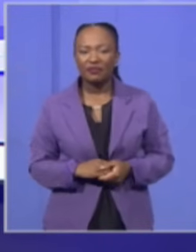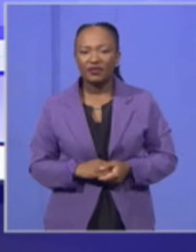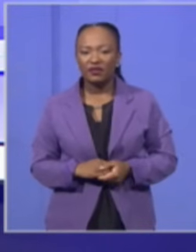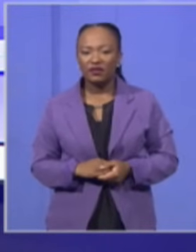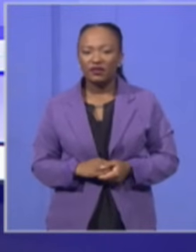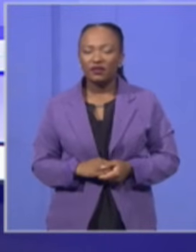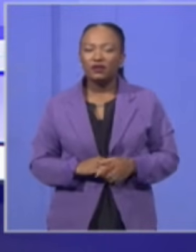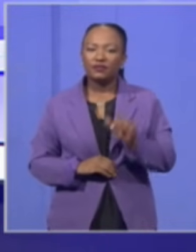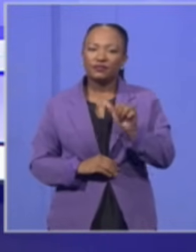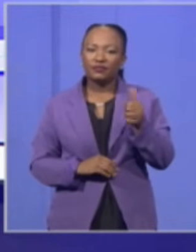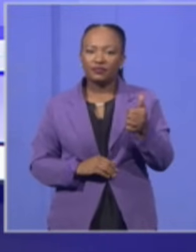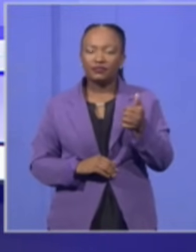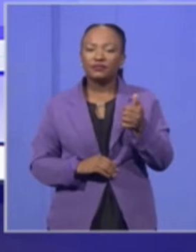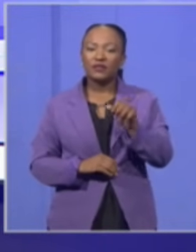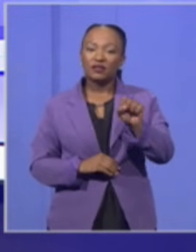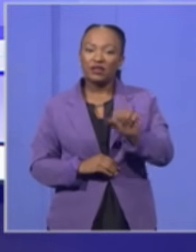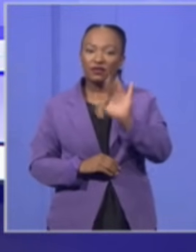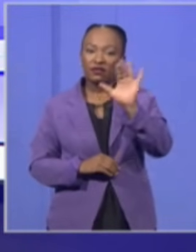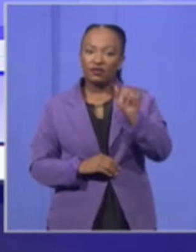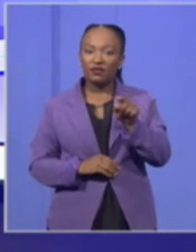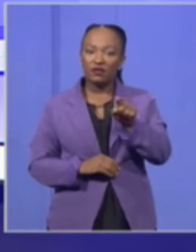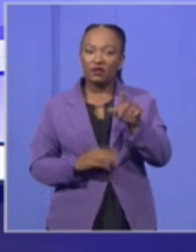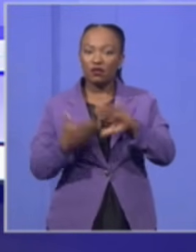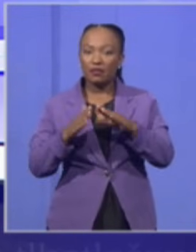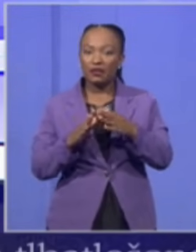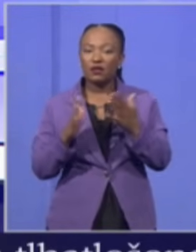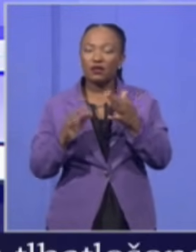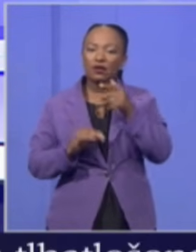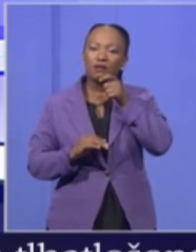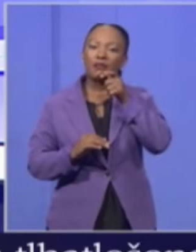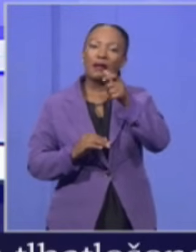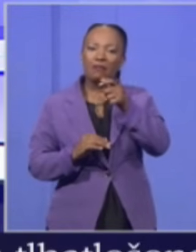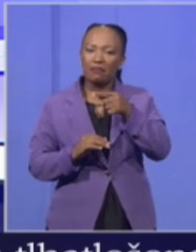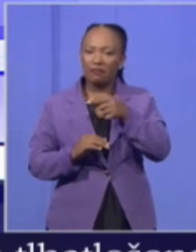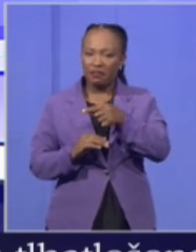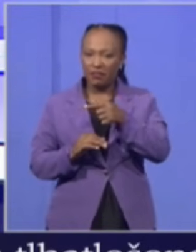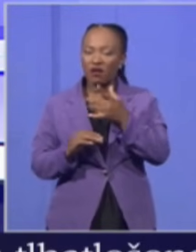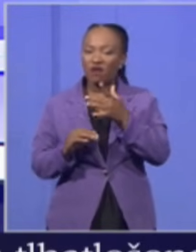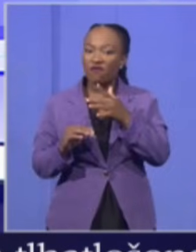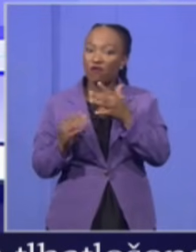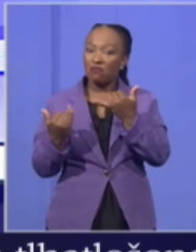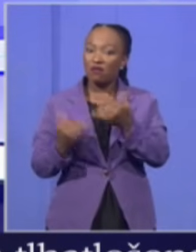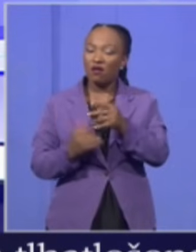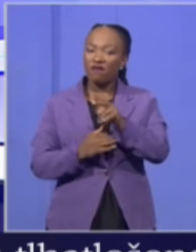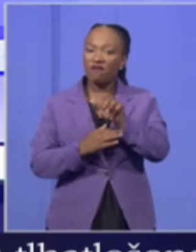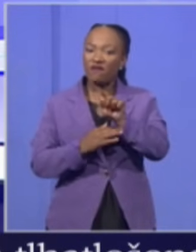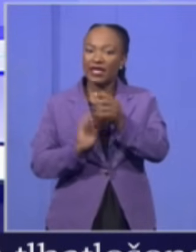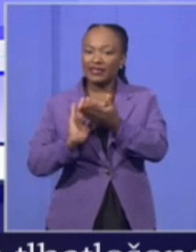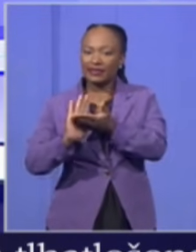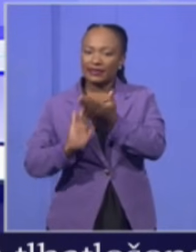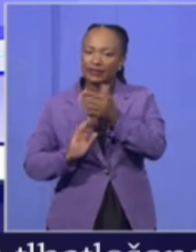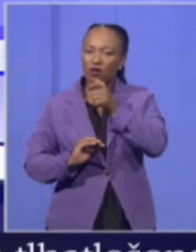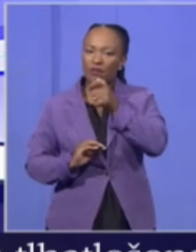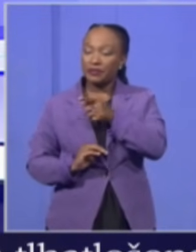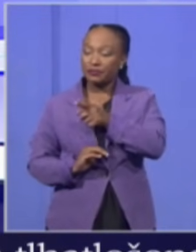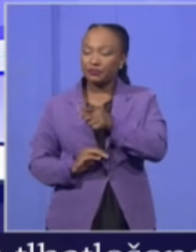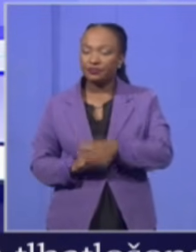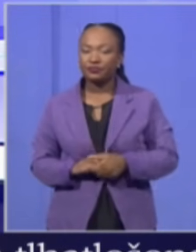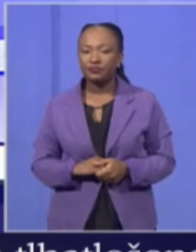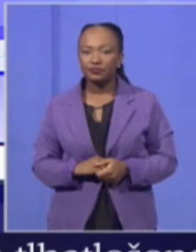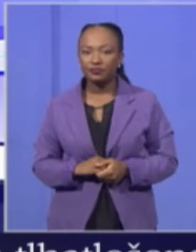Ka go le lengwe badudi ba Afrika Borwa le bona ba lahletse hlware le gonyana godimo ga tšhišinyo ya gore motšhelo o oketšwe.